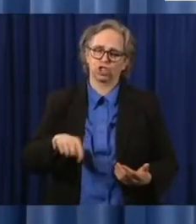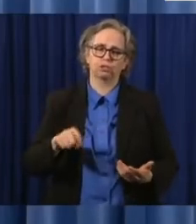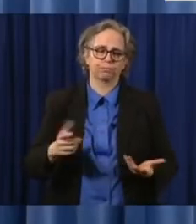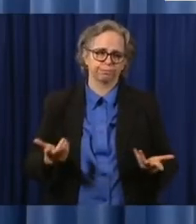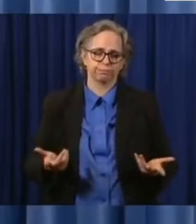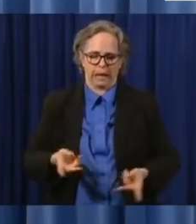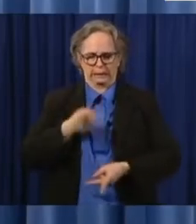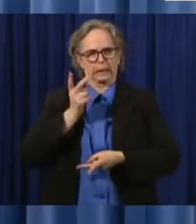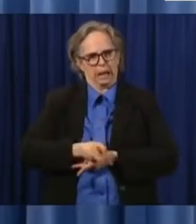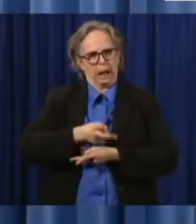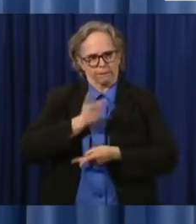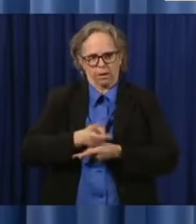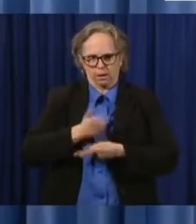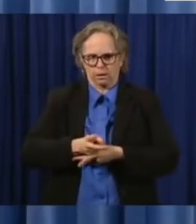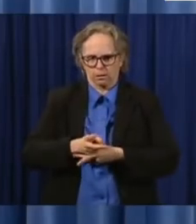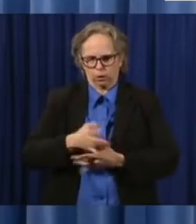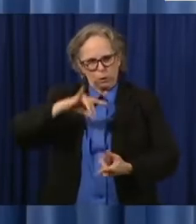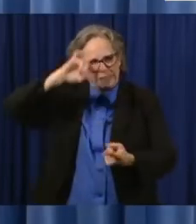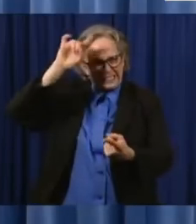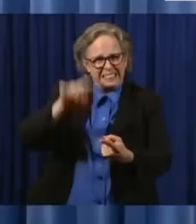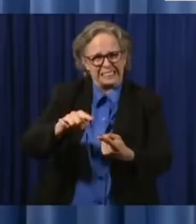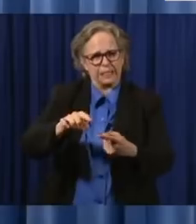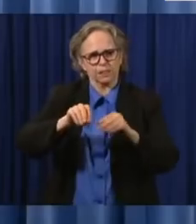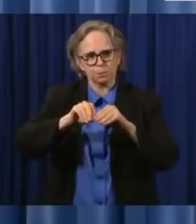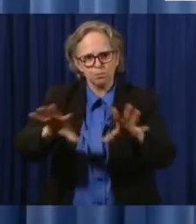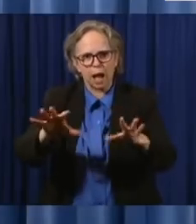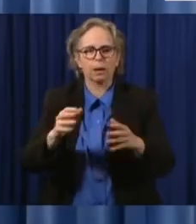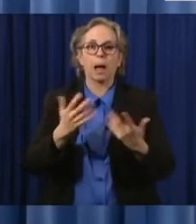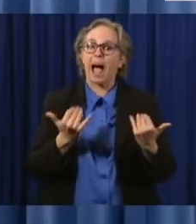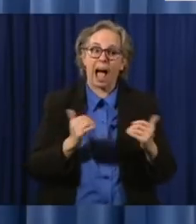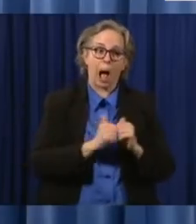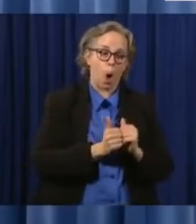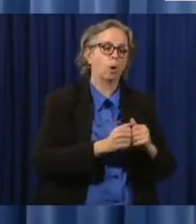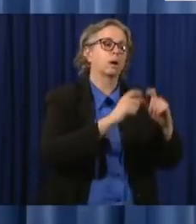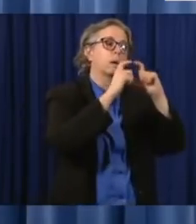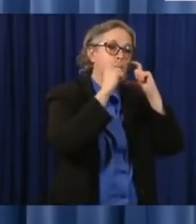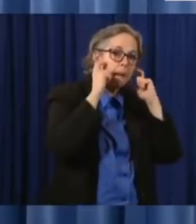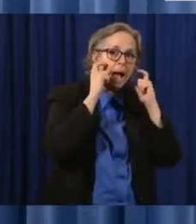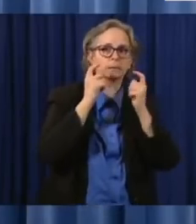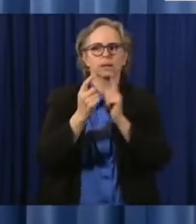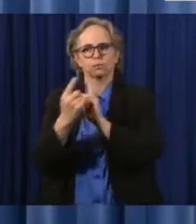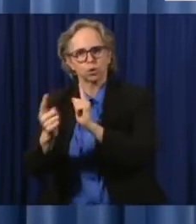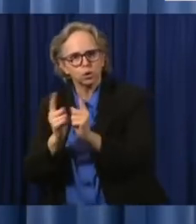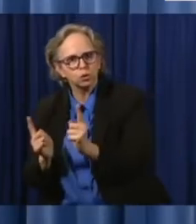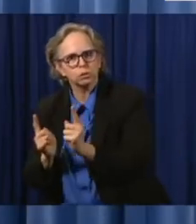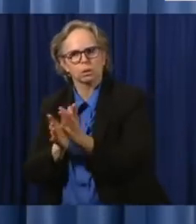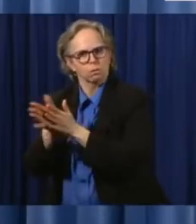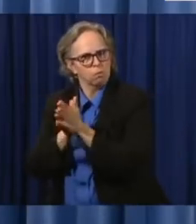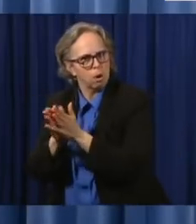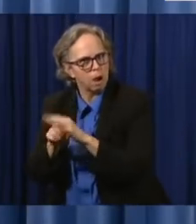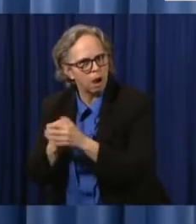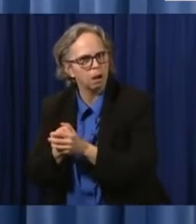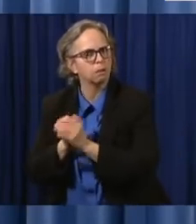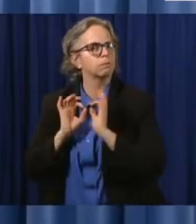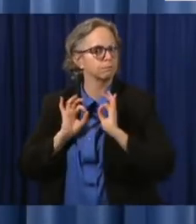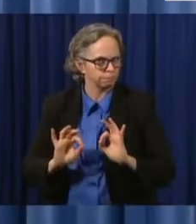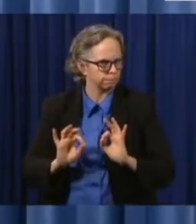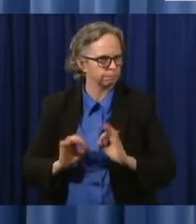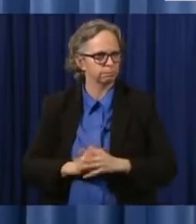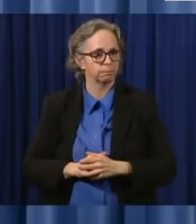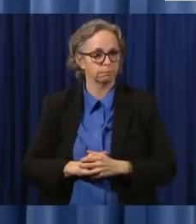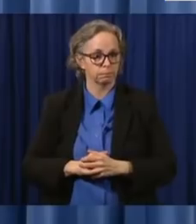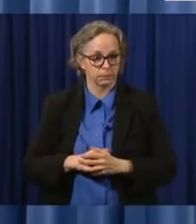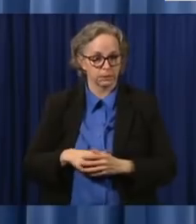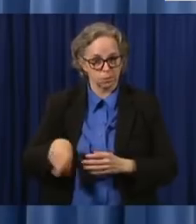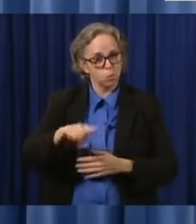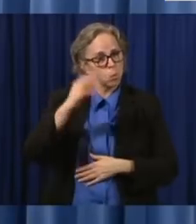this disease. And again, this could occur unknowingly, as we know that there are many people who carry